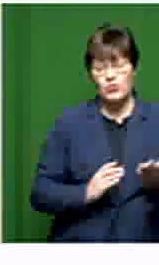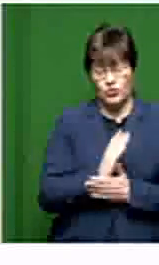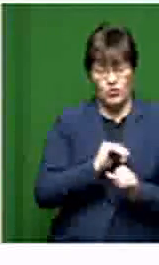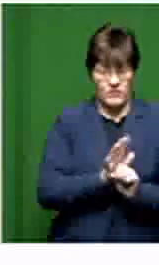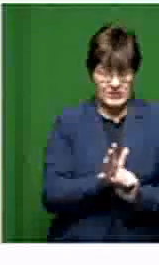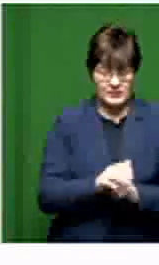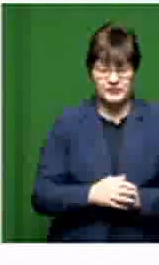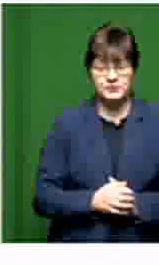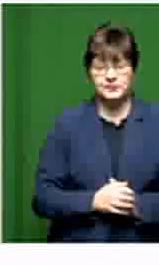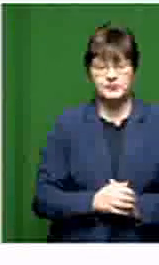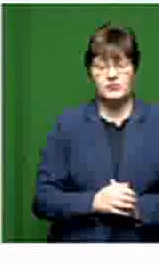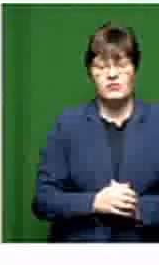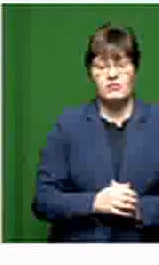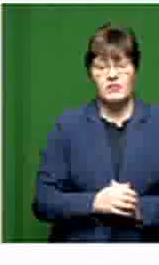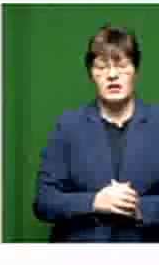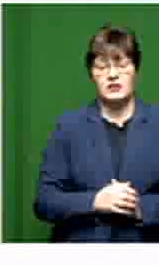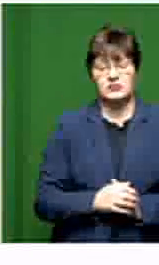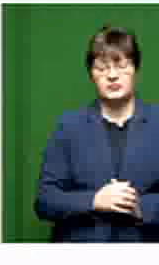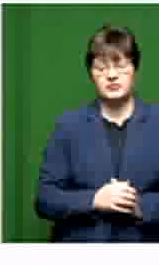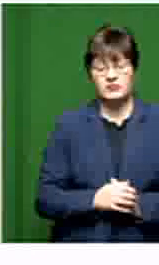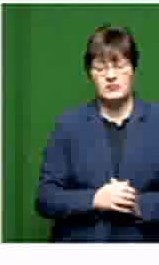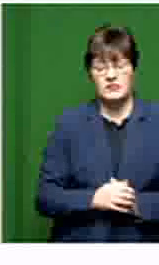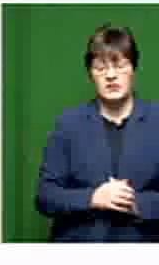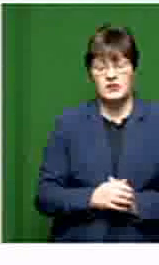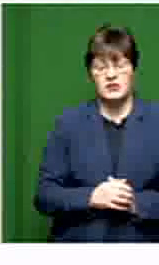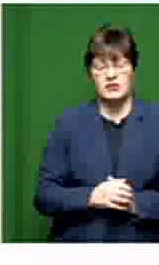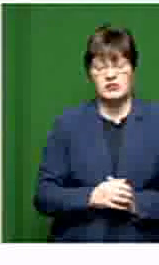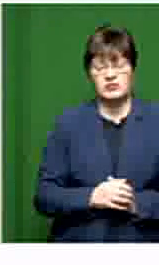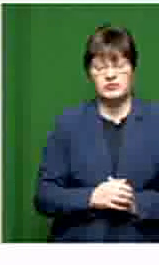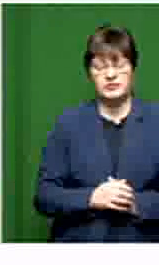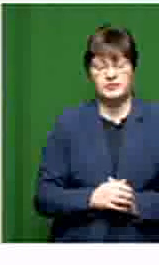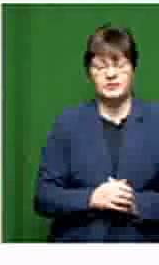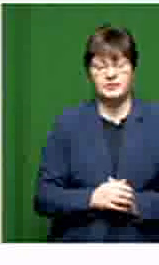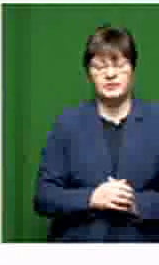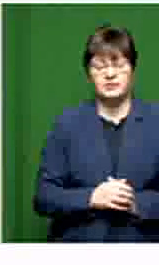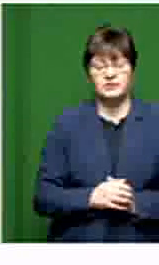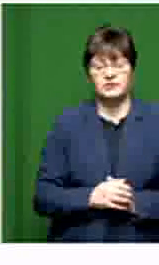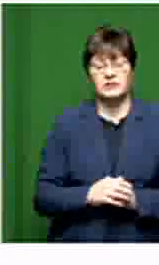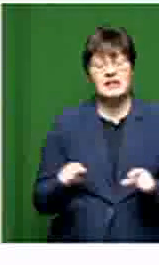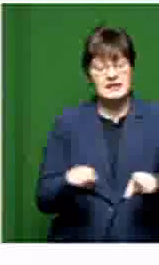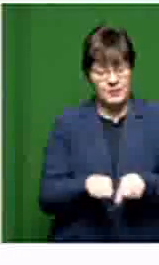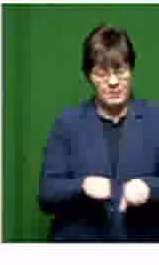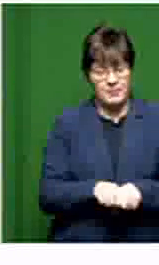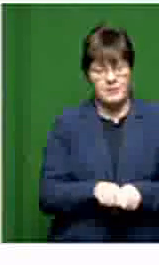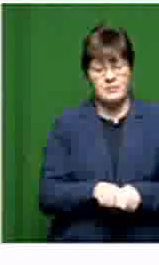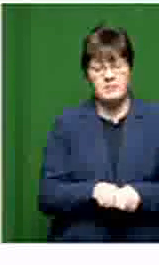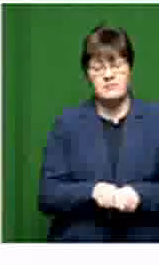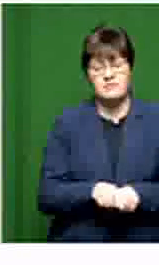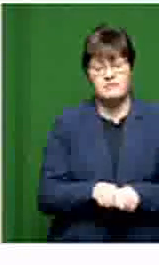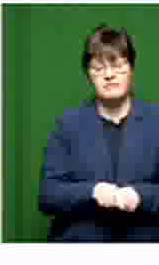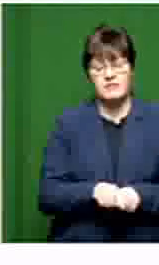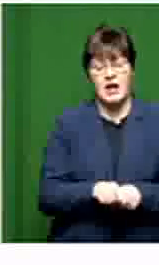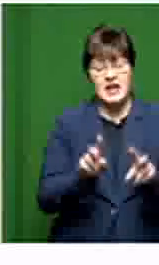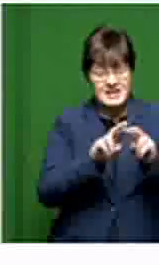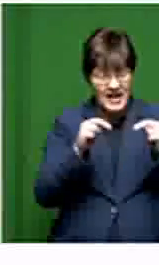pandemic. We've also contributed to ensuring that the